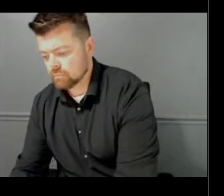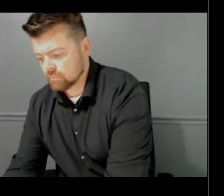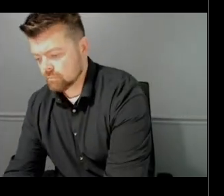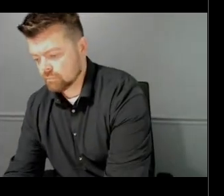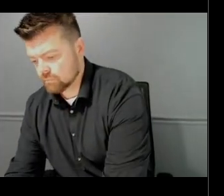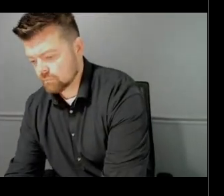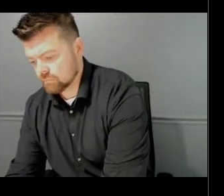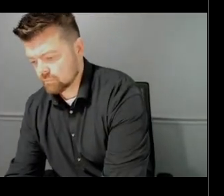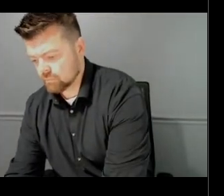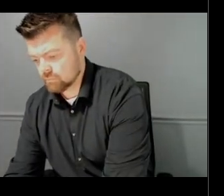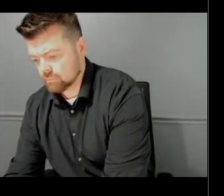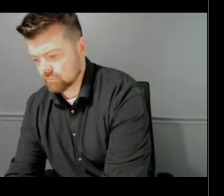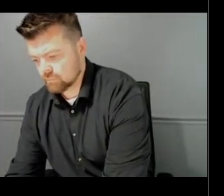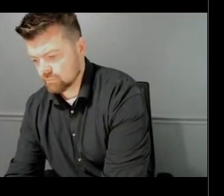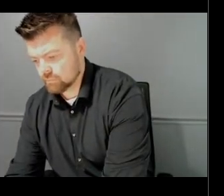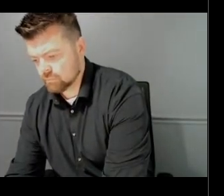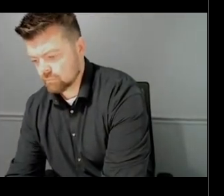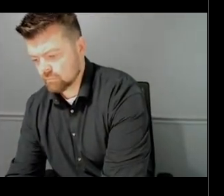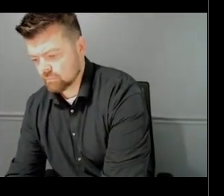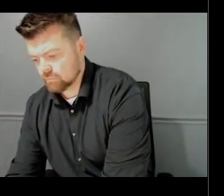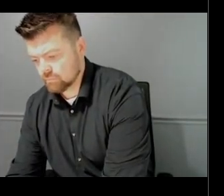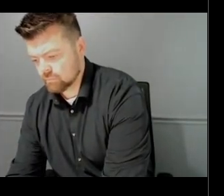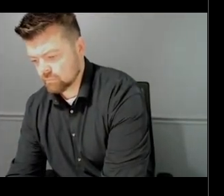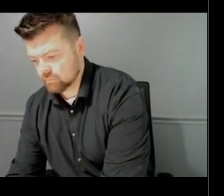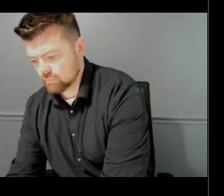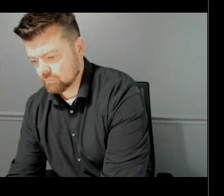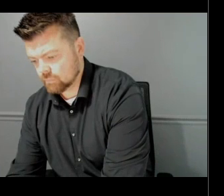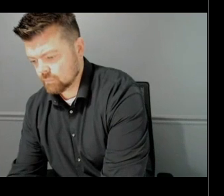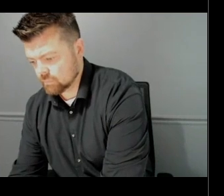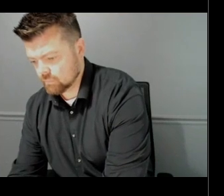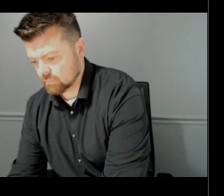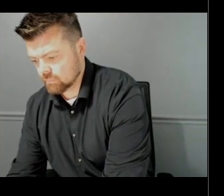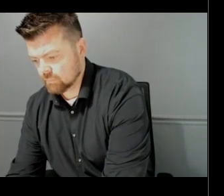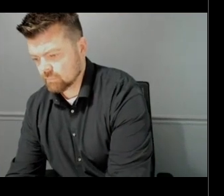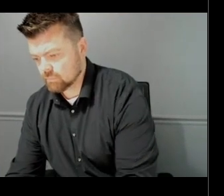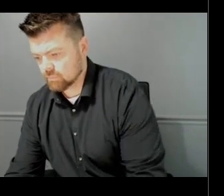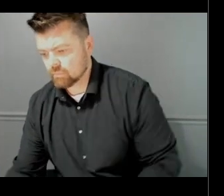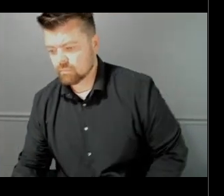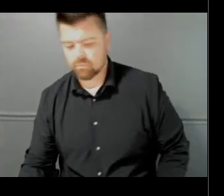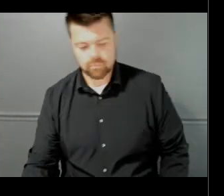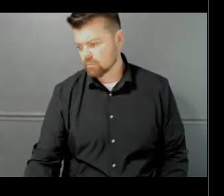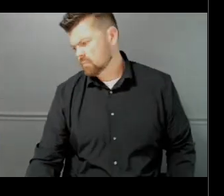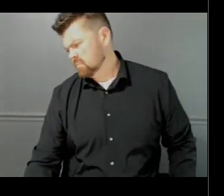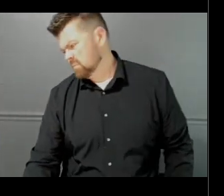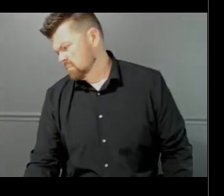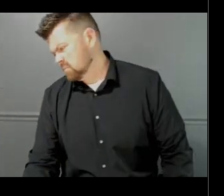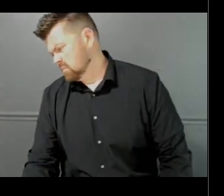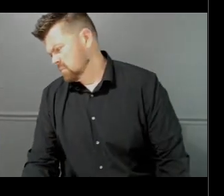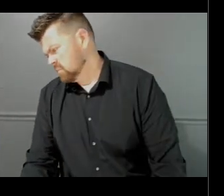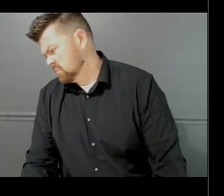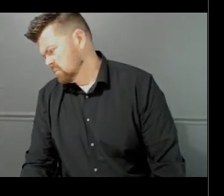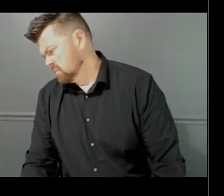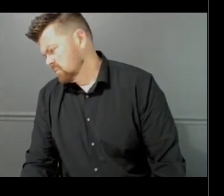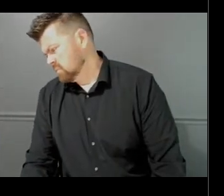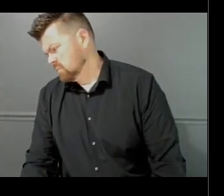And again, this reads, the site analysis test analyzes the grade